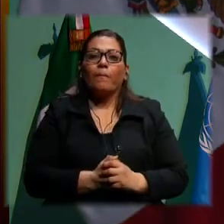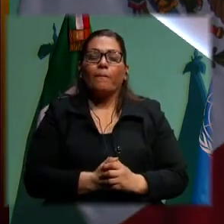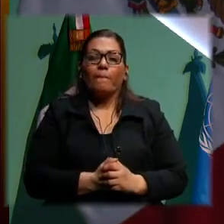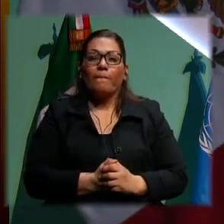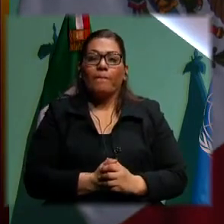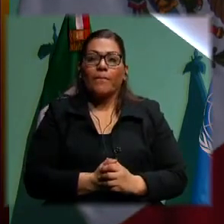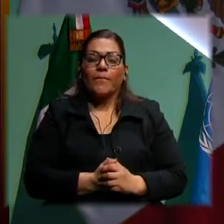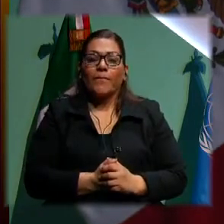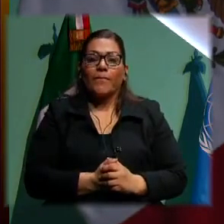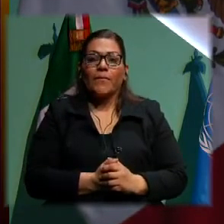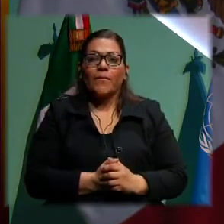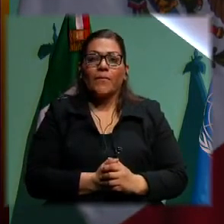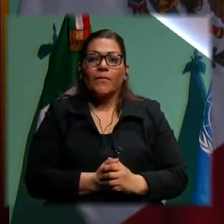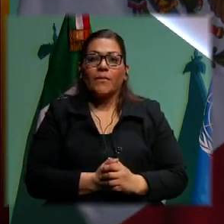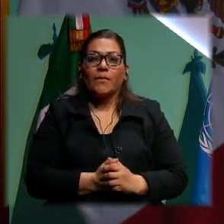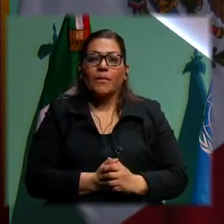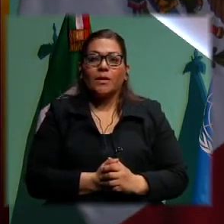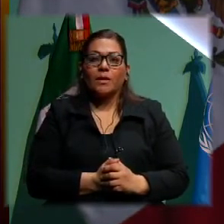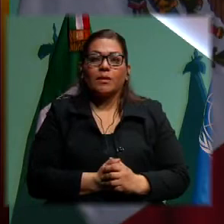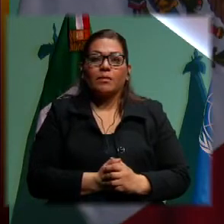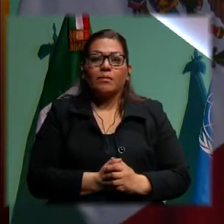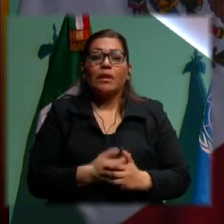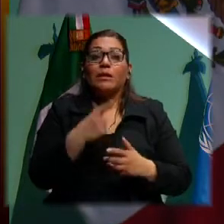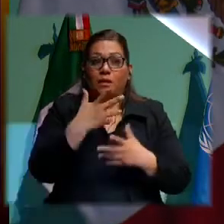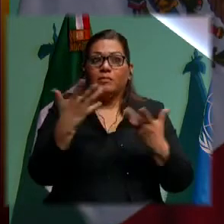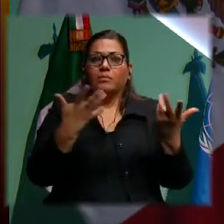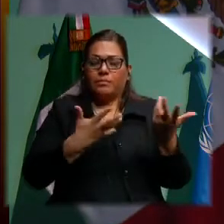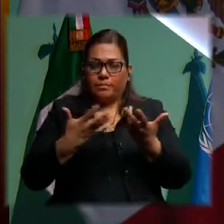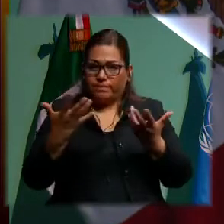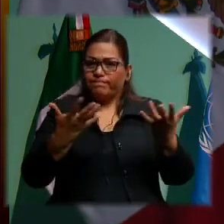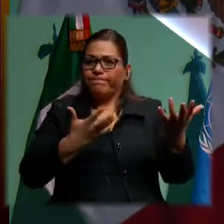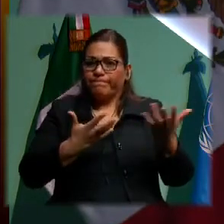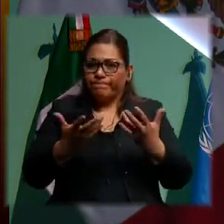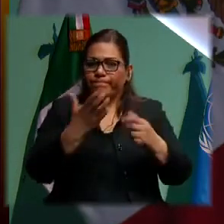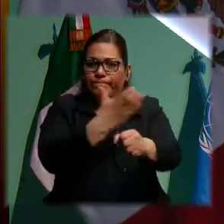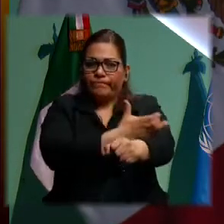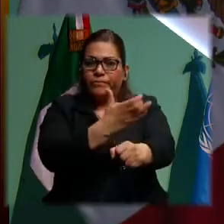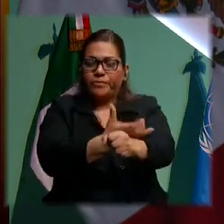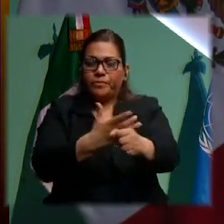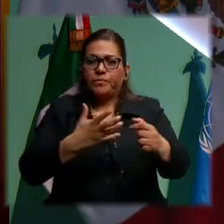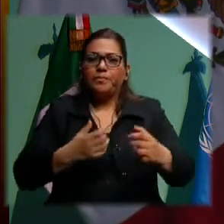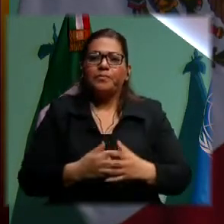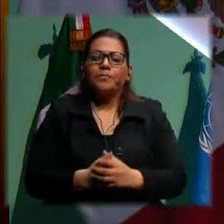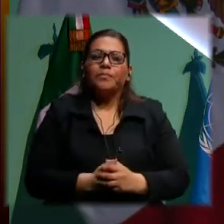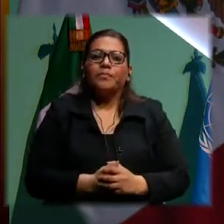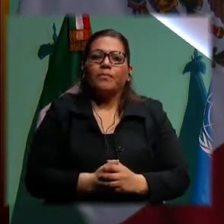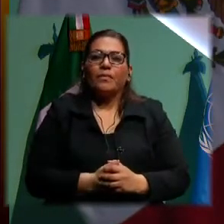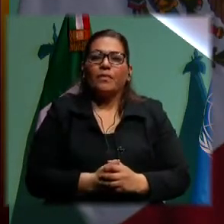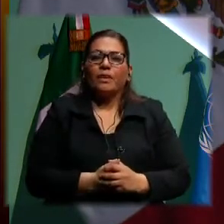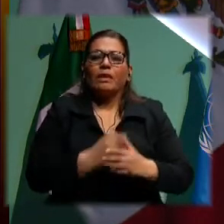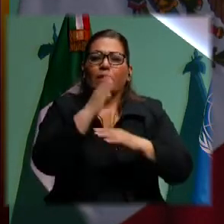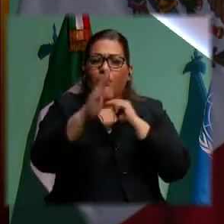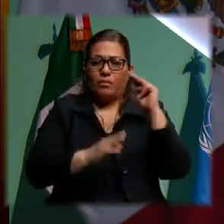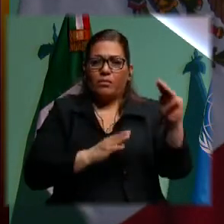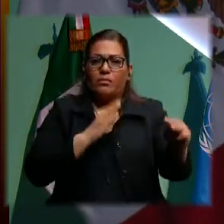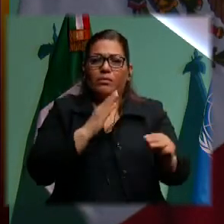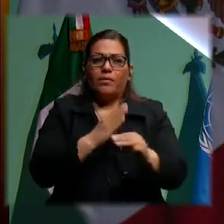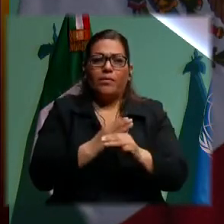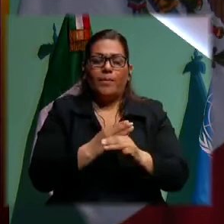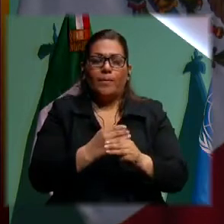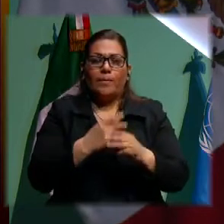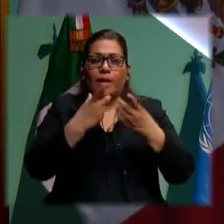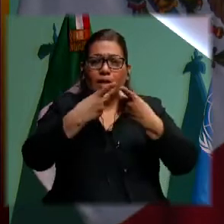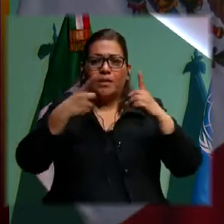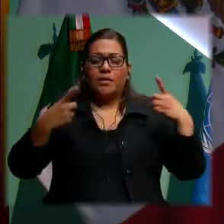development partners are doing in this region and around the world in developing community